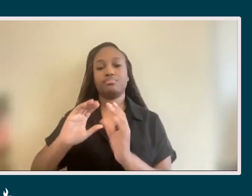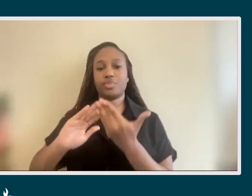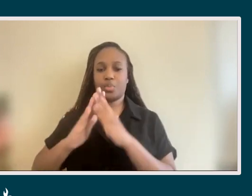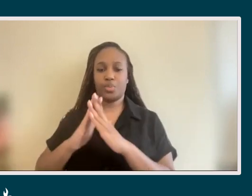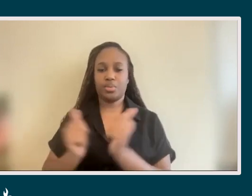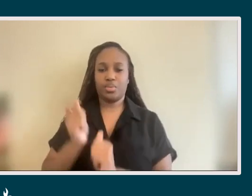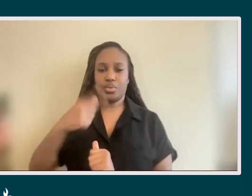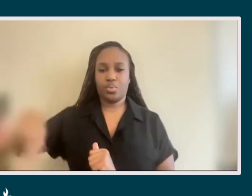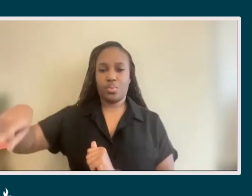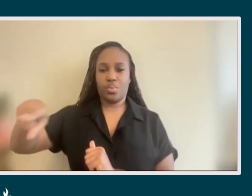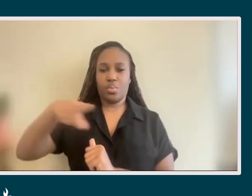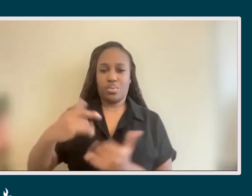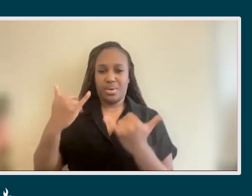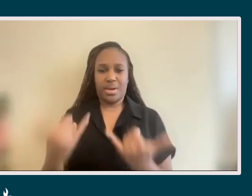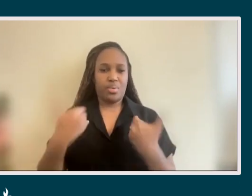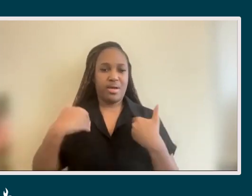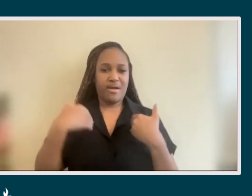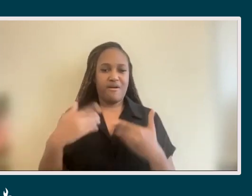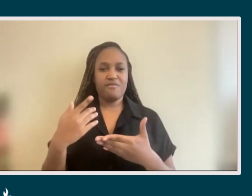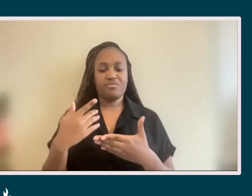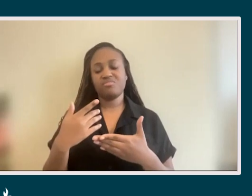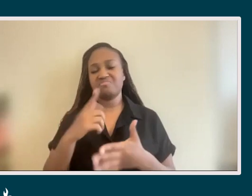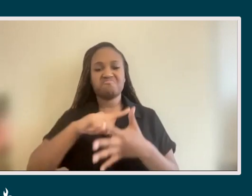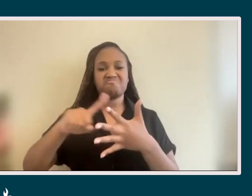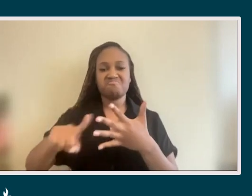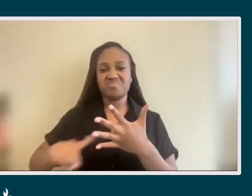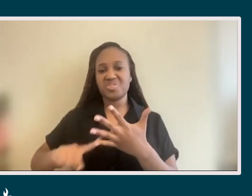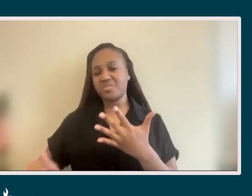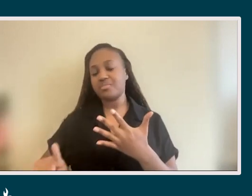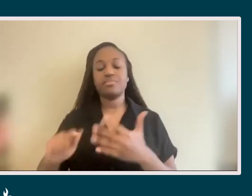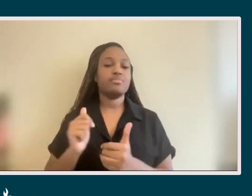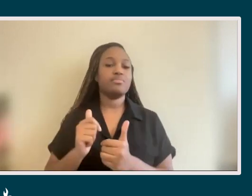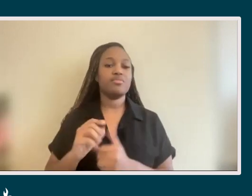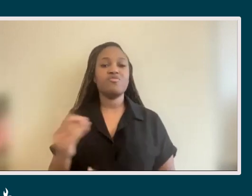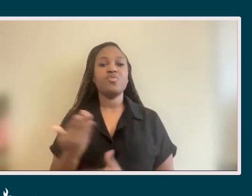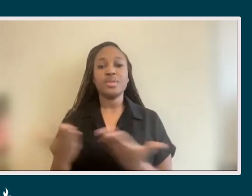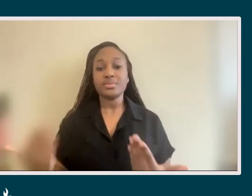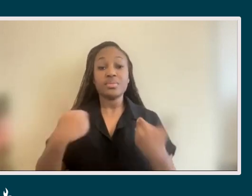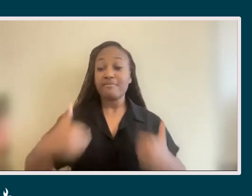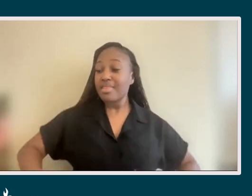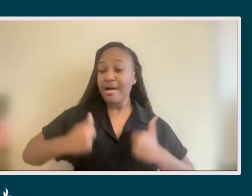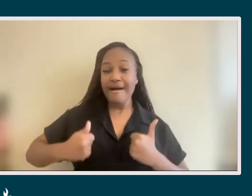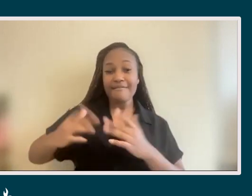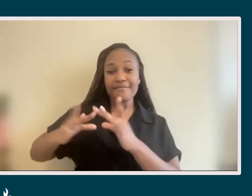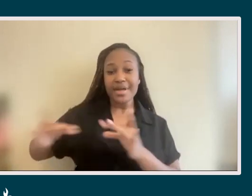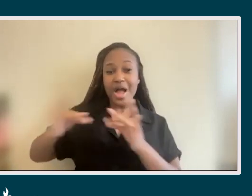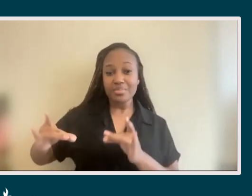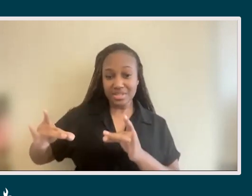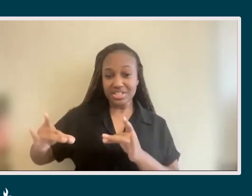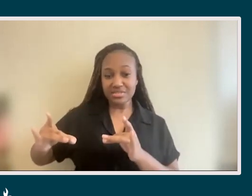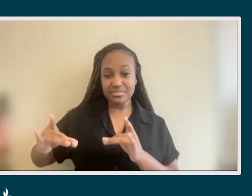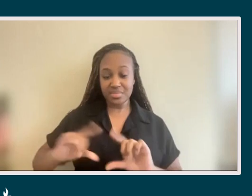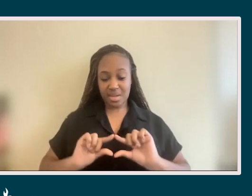have some housekeeping guidelines. Live captions are available. If you go down to